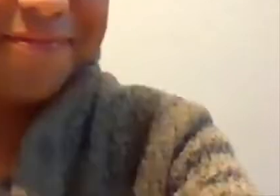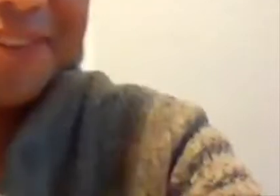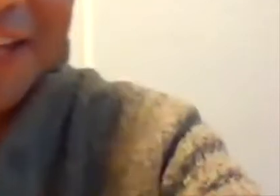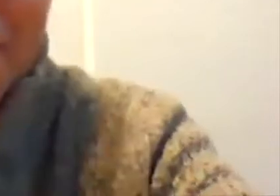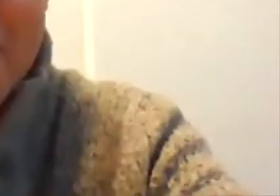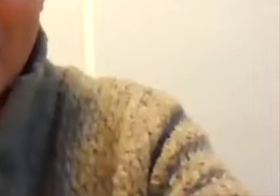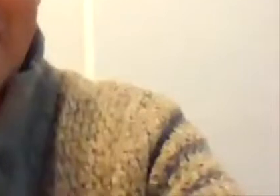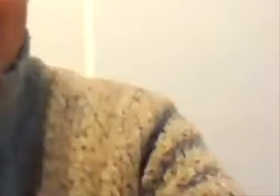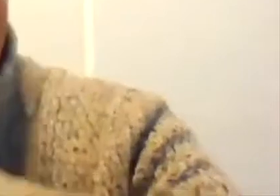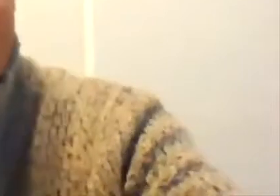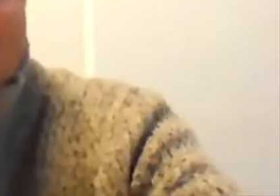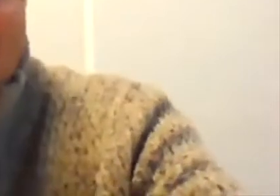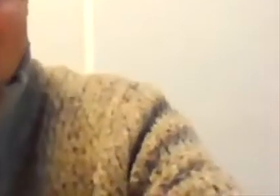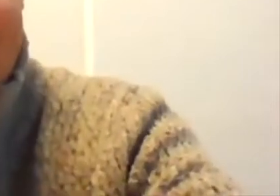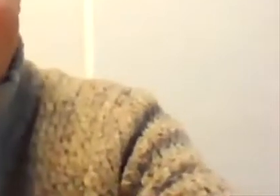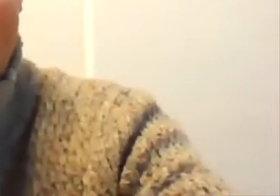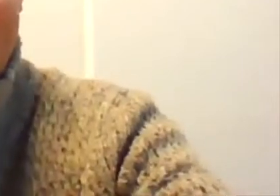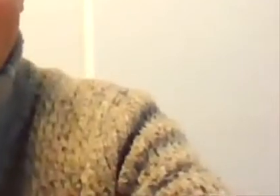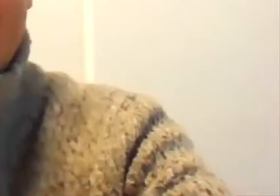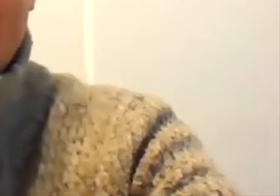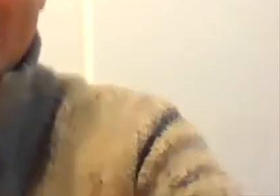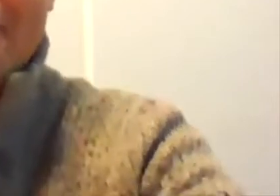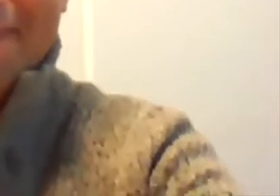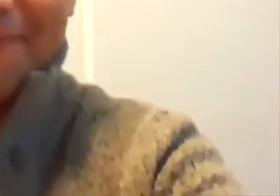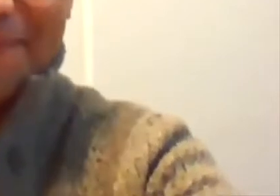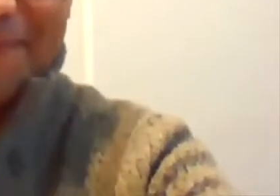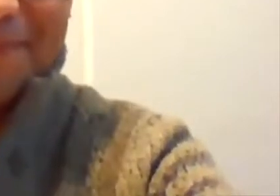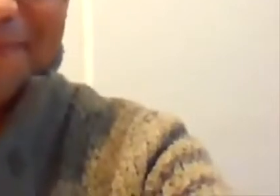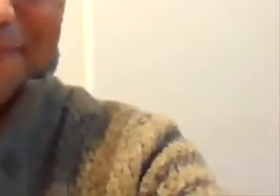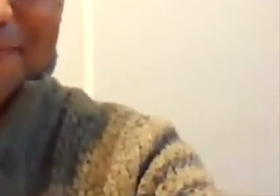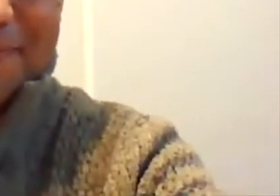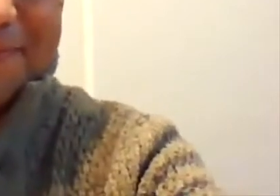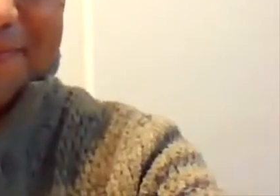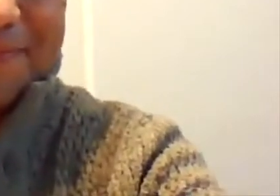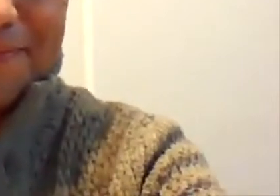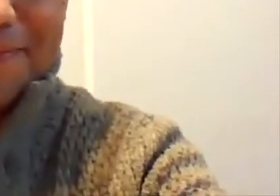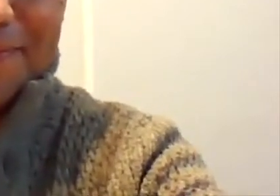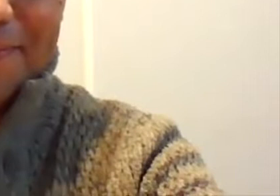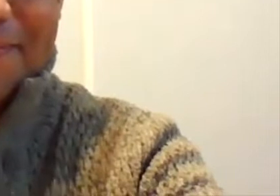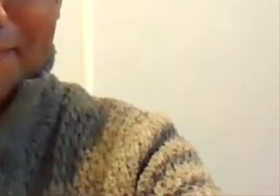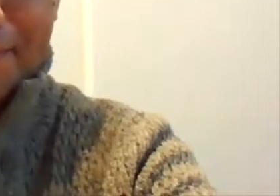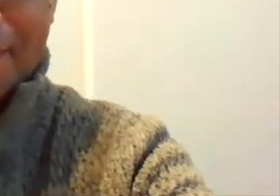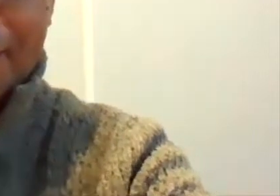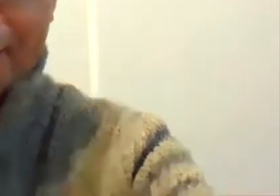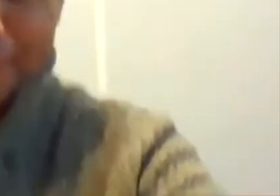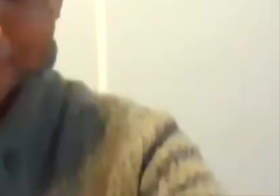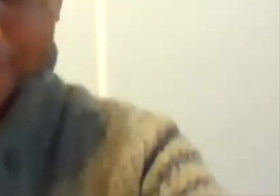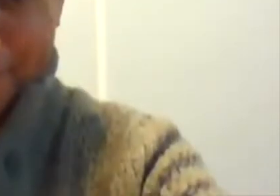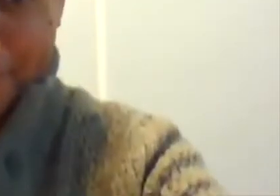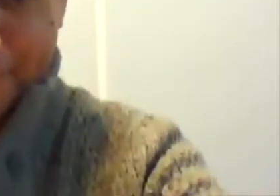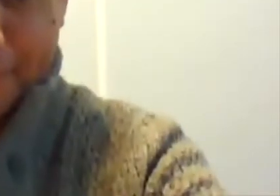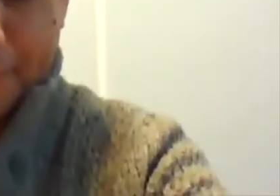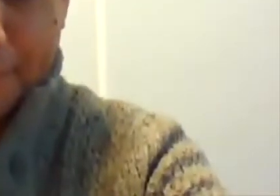Oscar. Hello, thank you, everybody. Hello, Democrats. Thank you for having us today. All right, so we want to get started with a brief